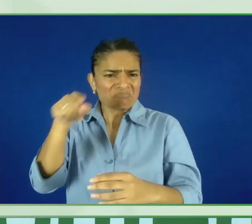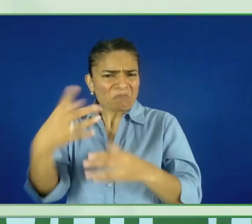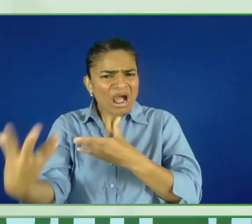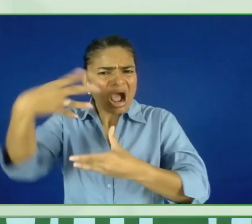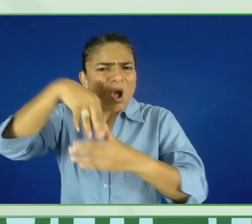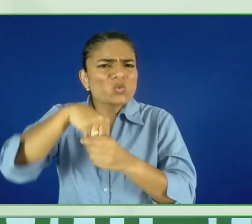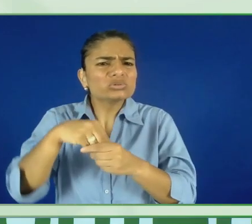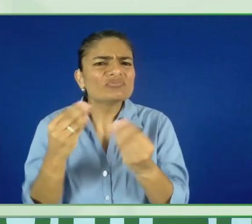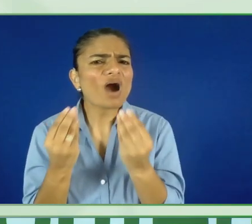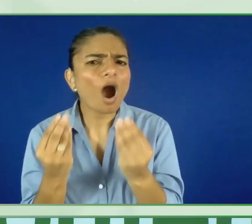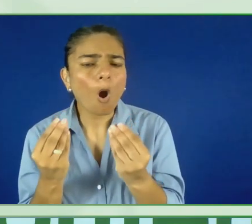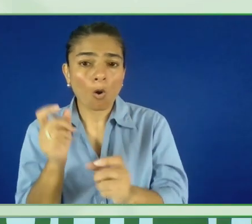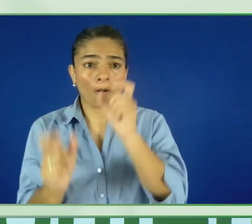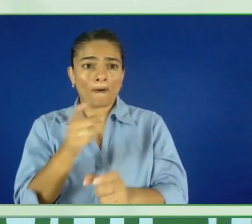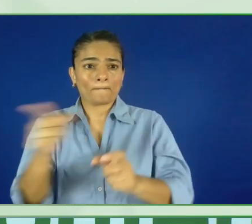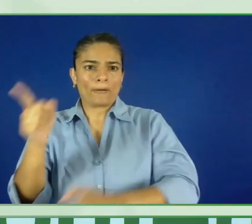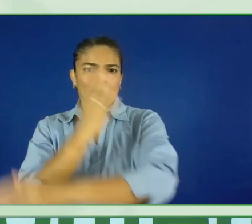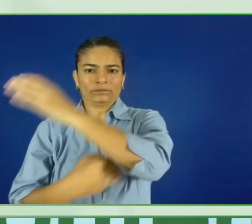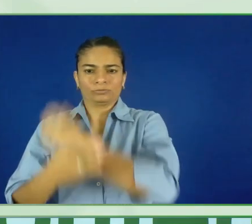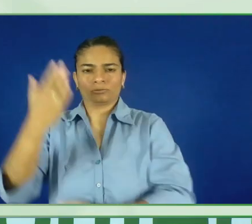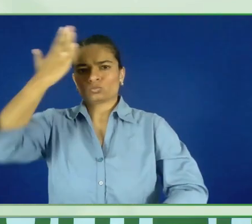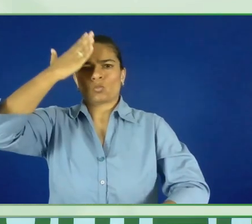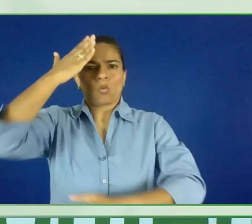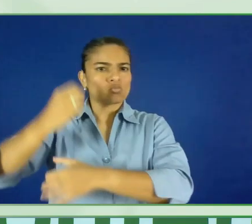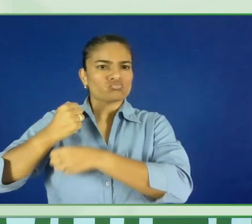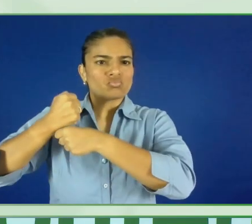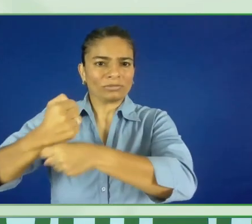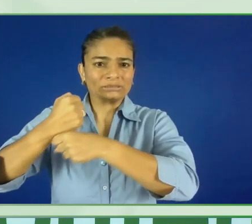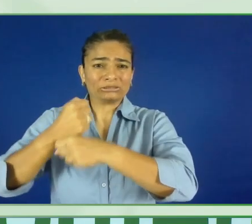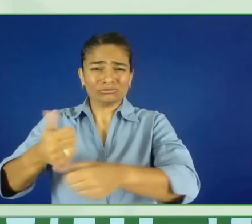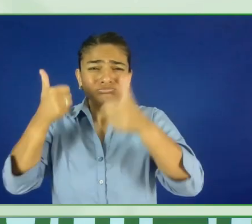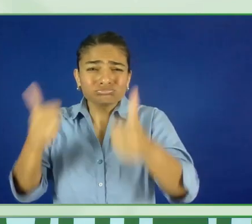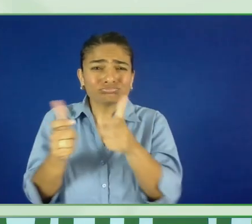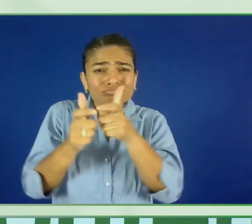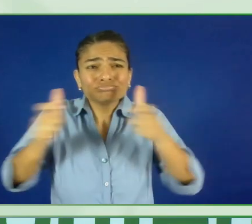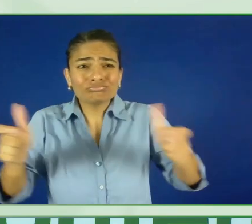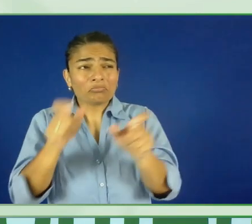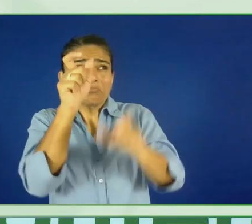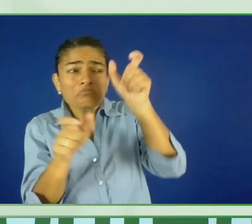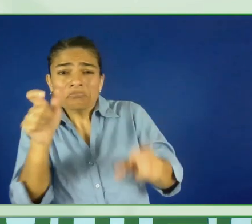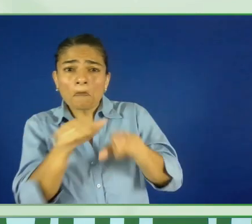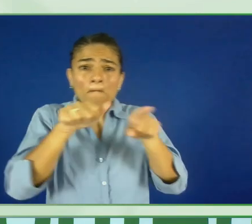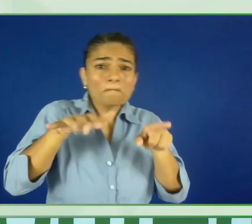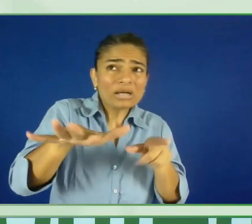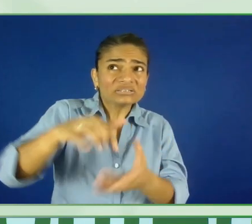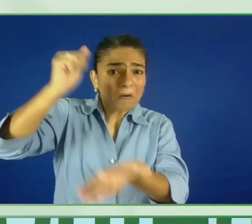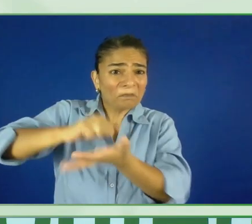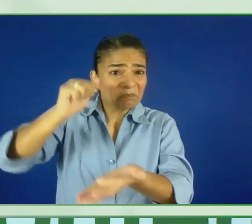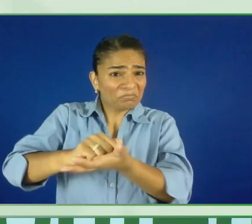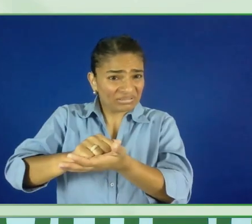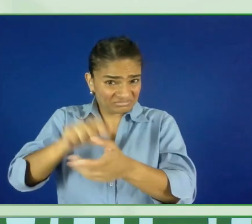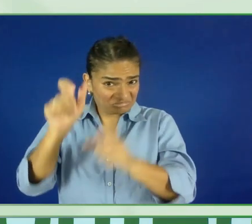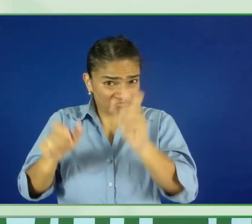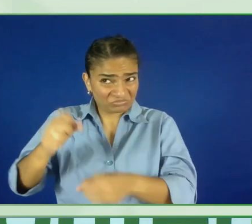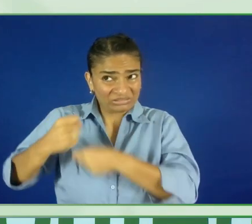not fantastic in media and press. We know that when it exists, it doesn't necessarily portray us the way we want to be portrayed.